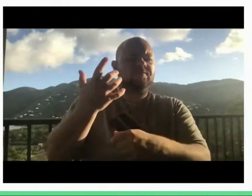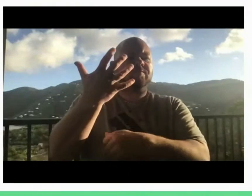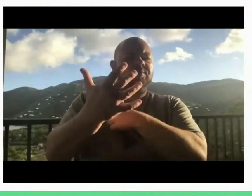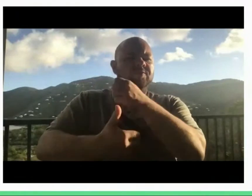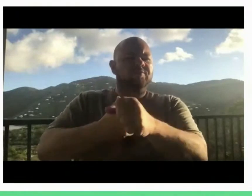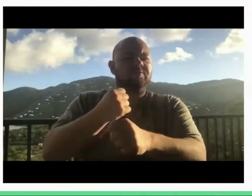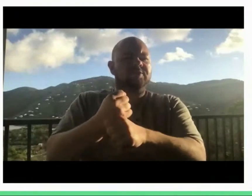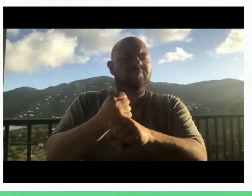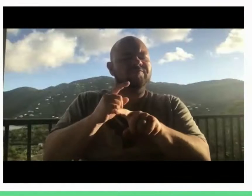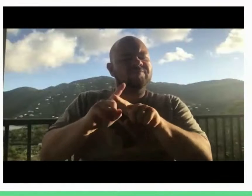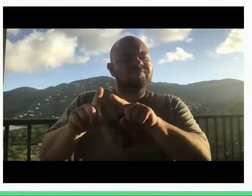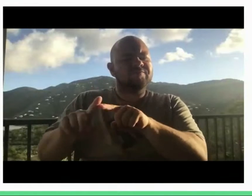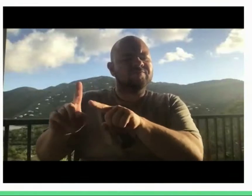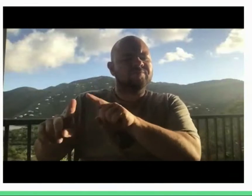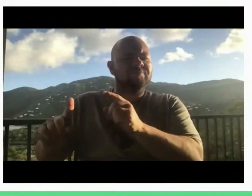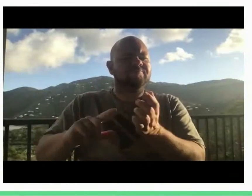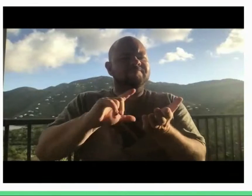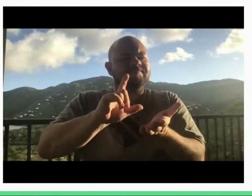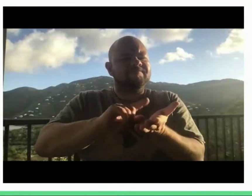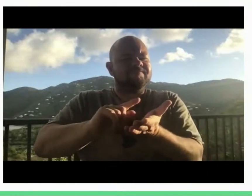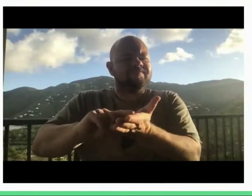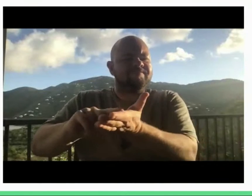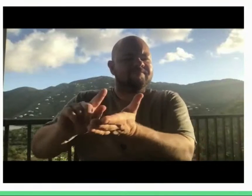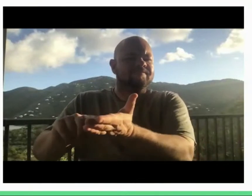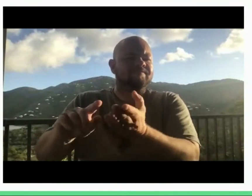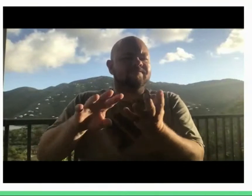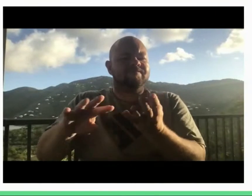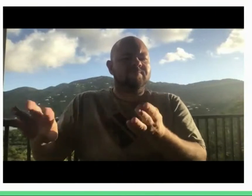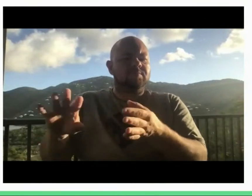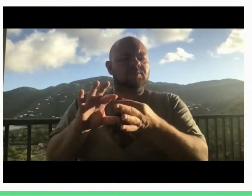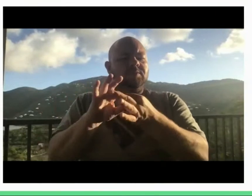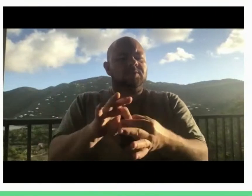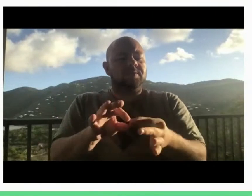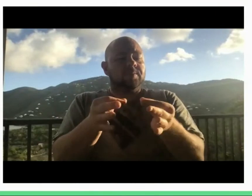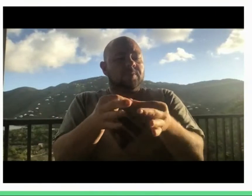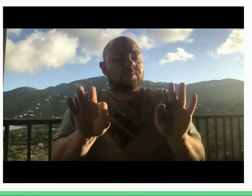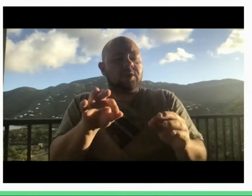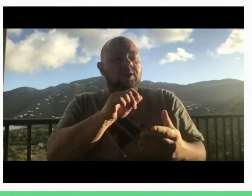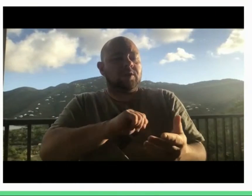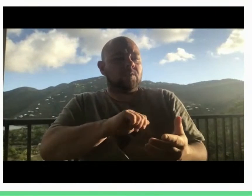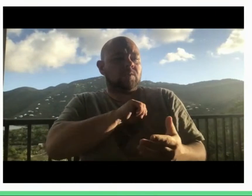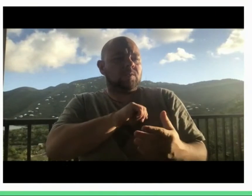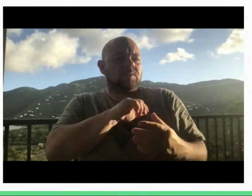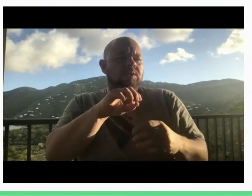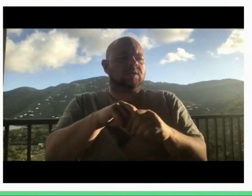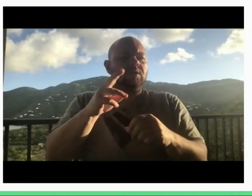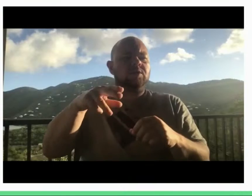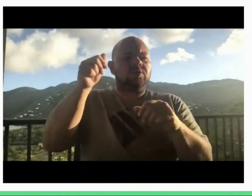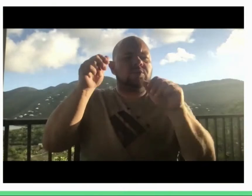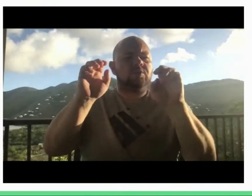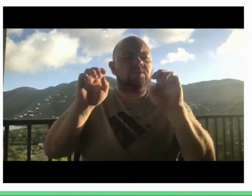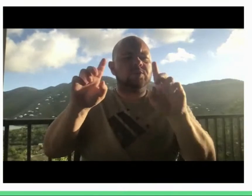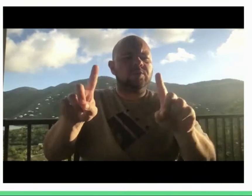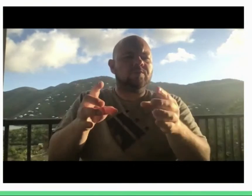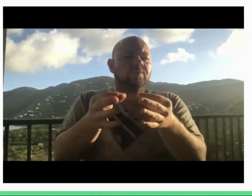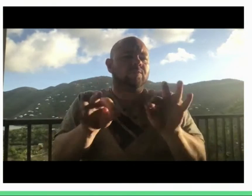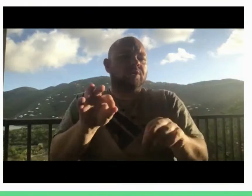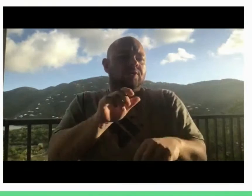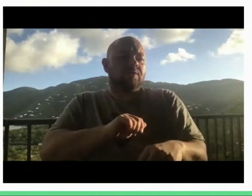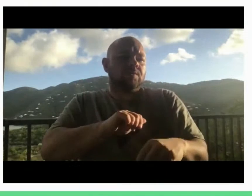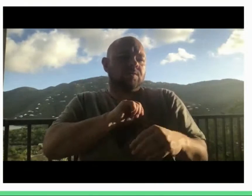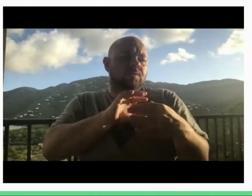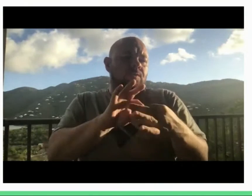Our work has culminated over 5 years of publishing numerous articles related to attitudes towards language and